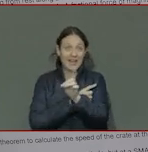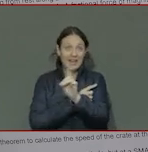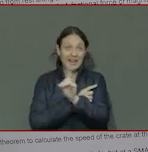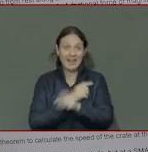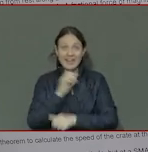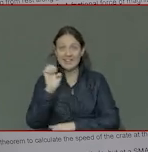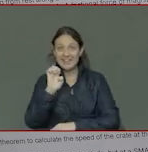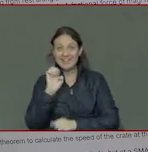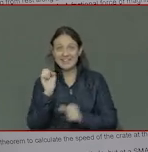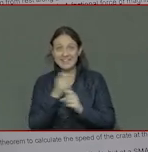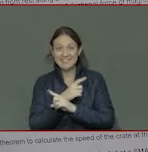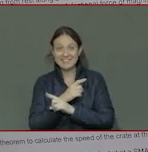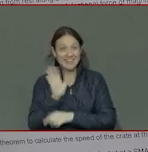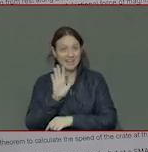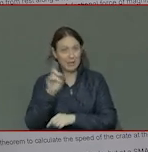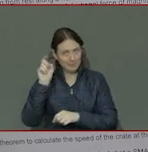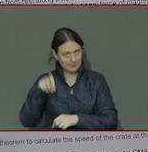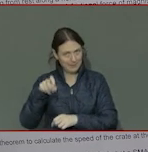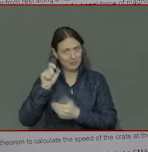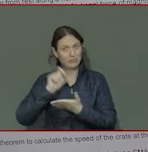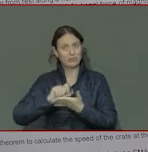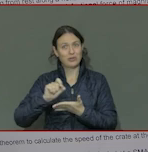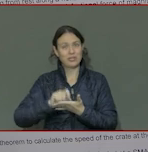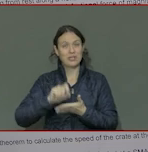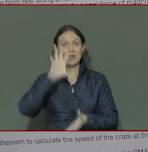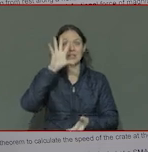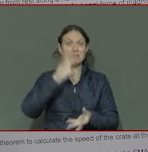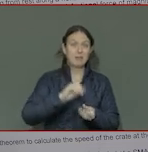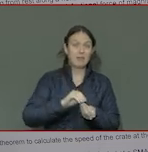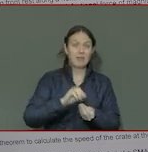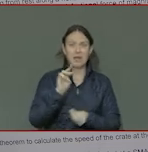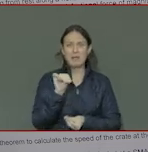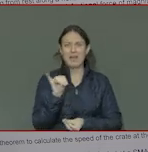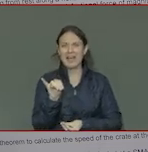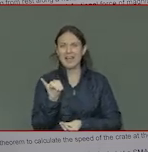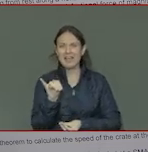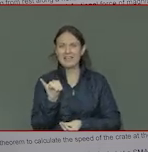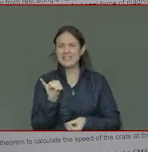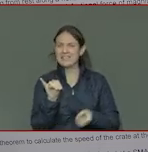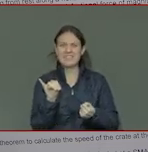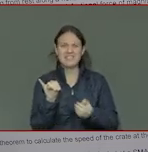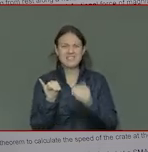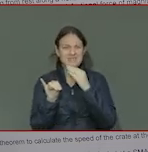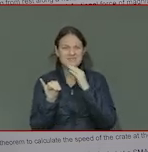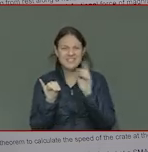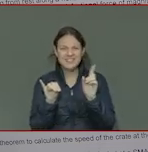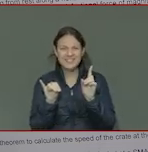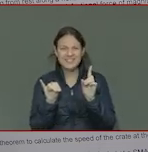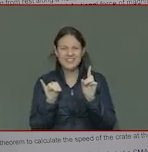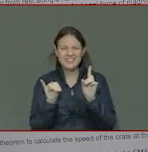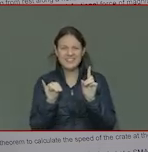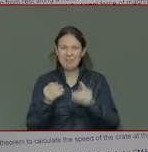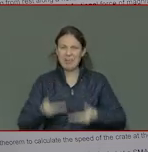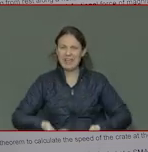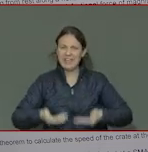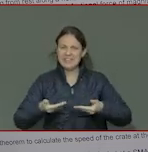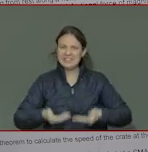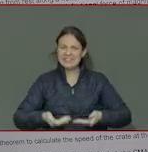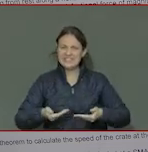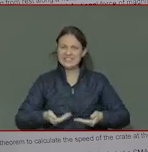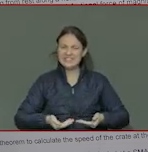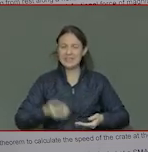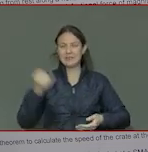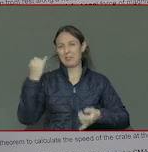E and then you say the sum of MI. That means the sum of masses. So please